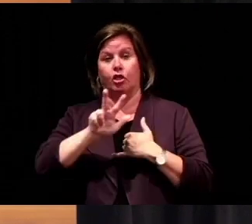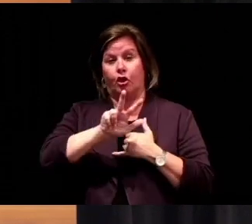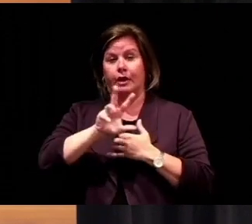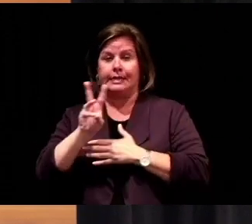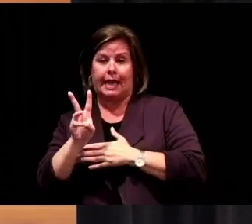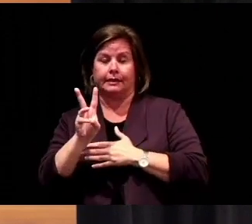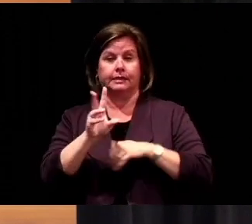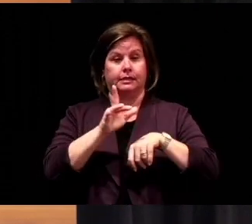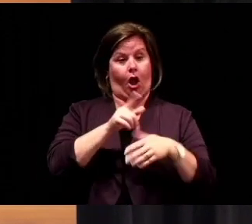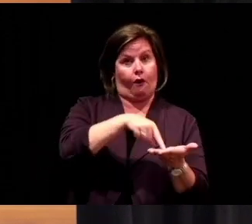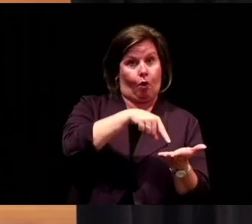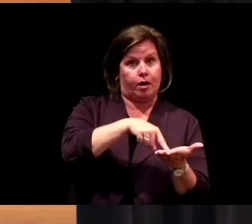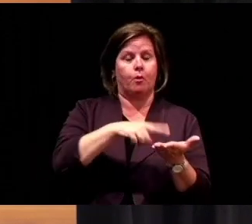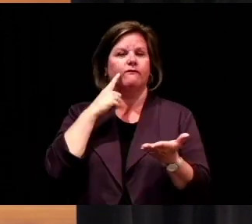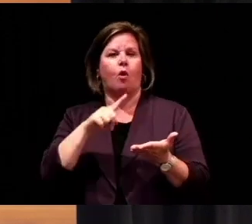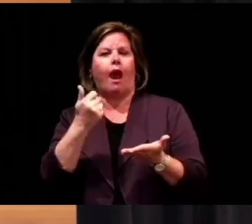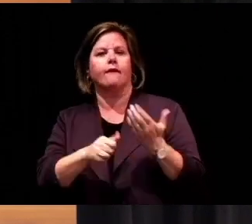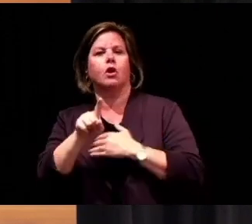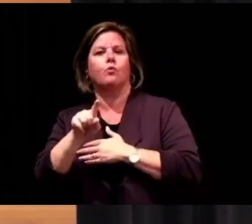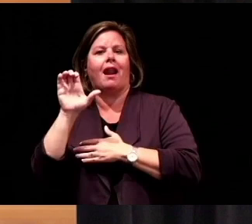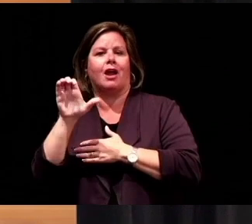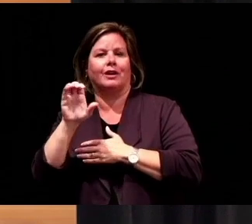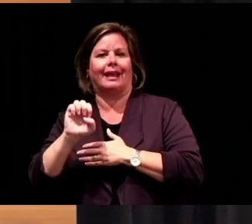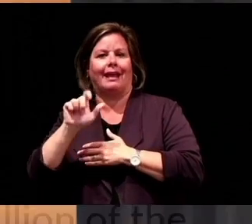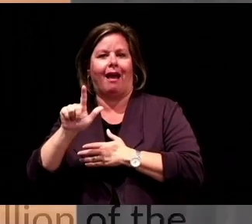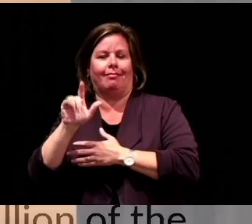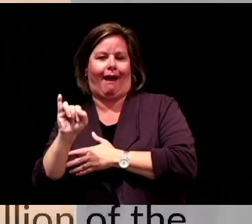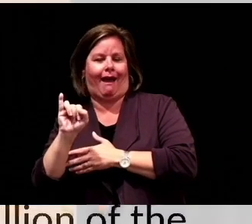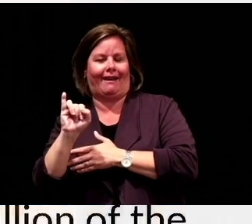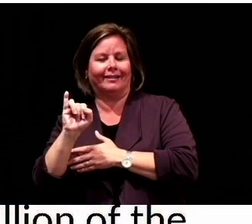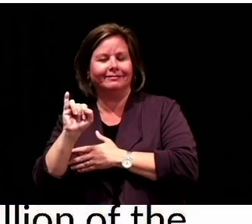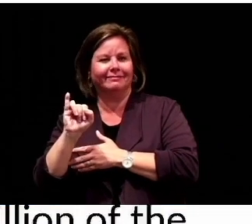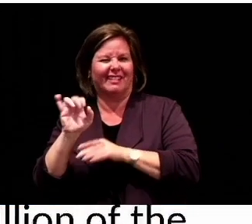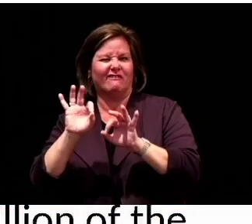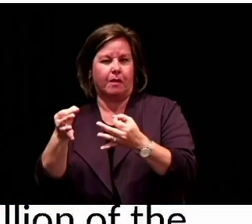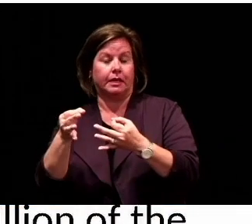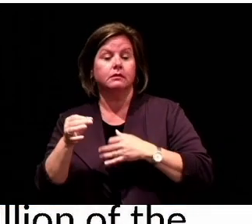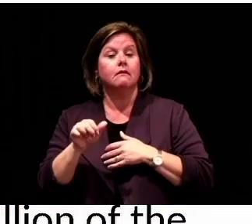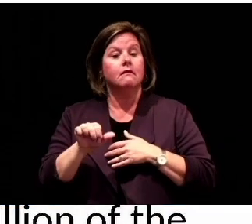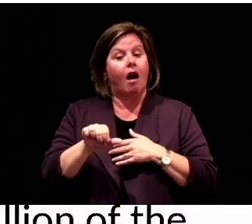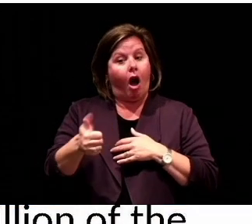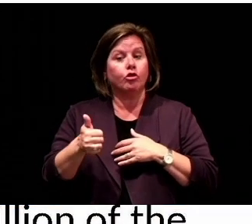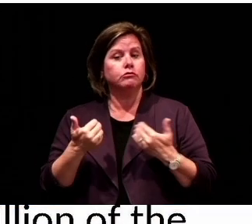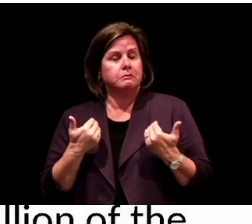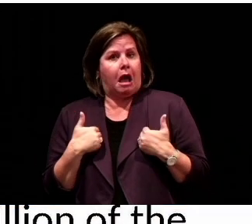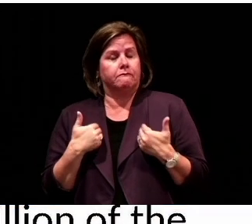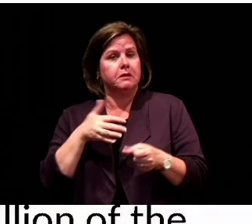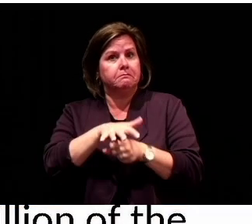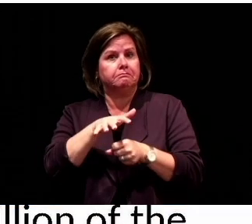basically on the edge of eviction. Added to this, we have a affordable housing